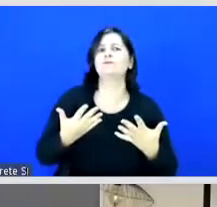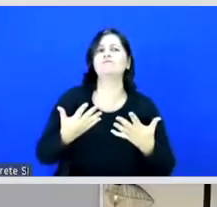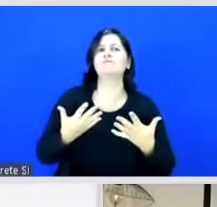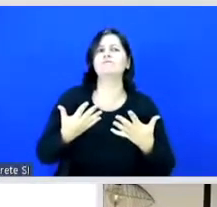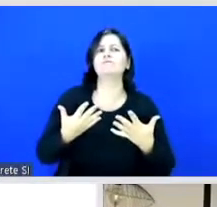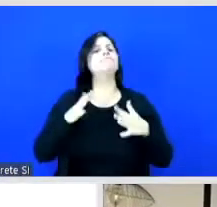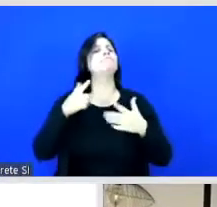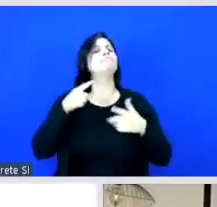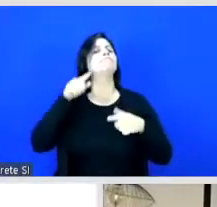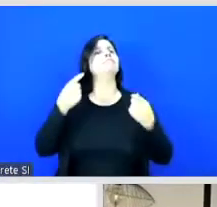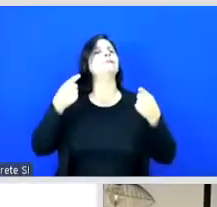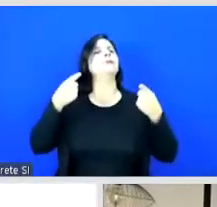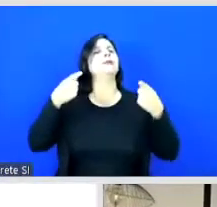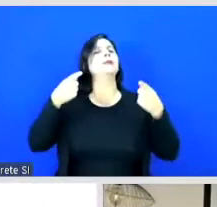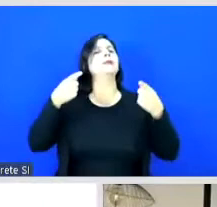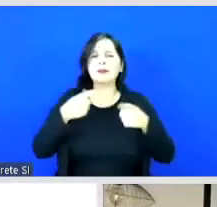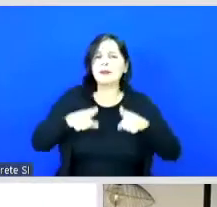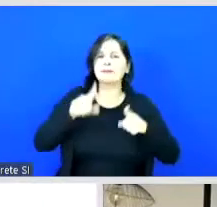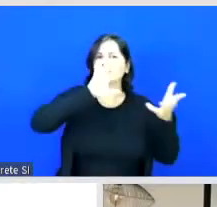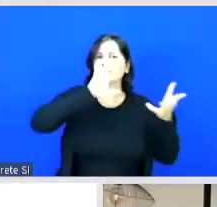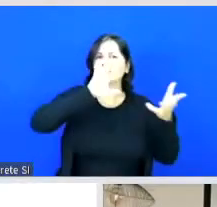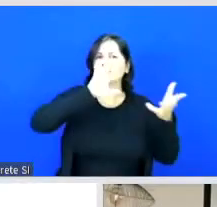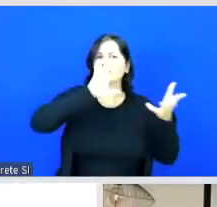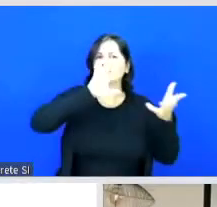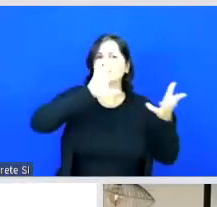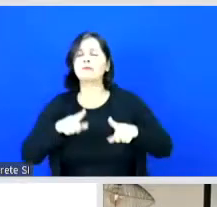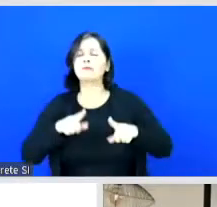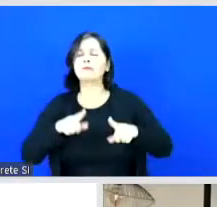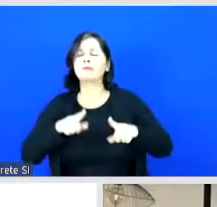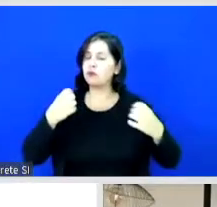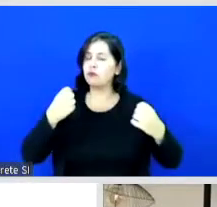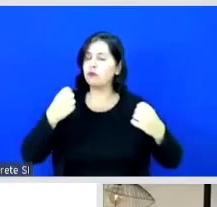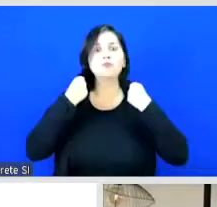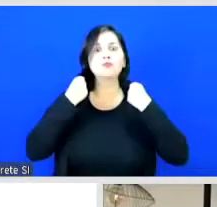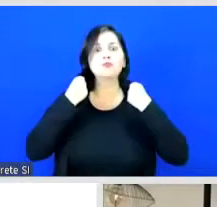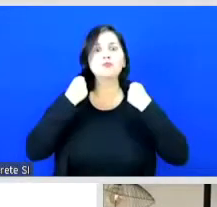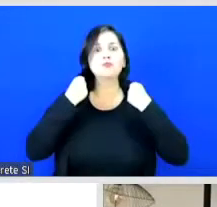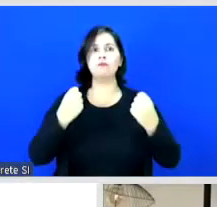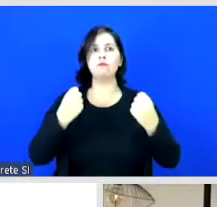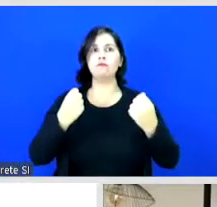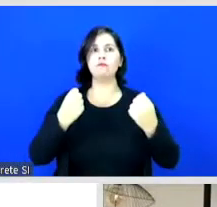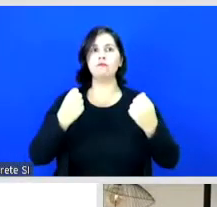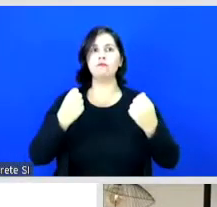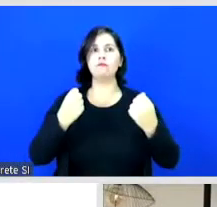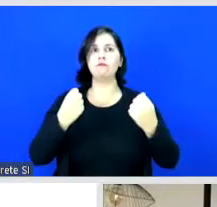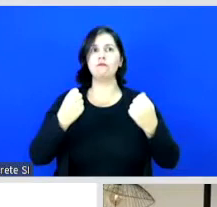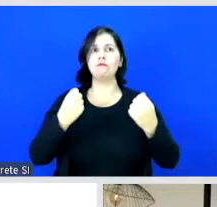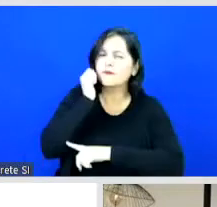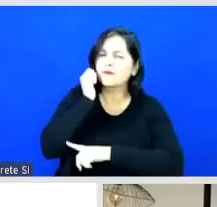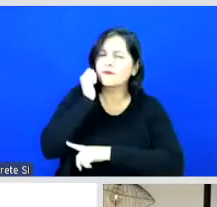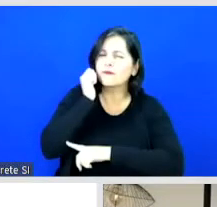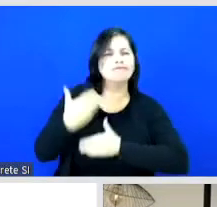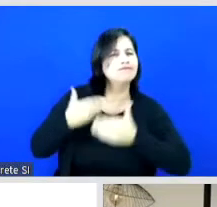in the regions that I come from. So we are living the impact on two times. Firstly, the